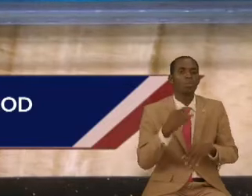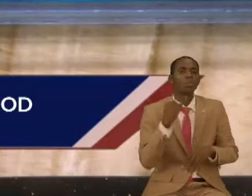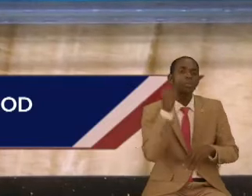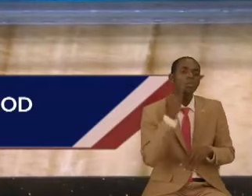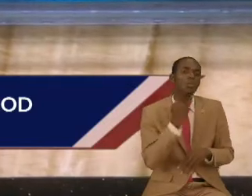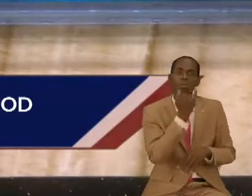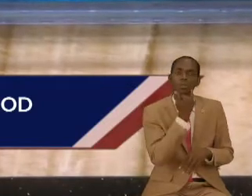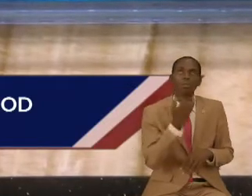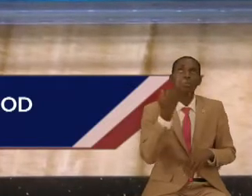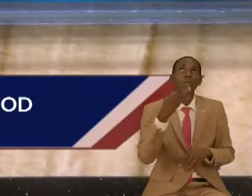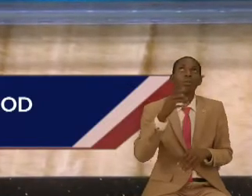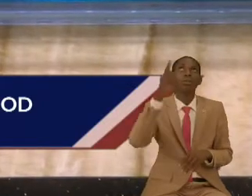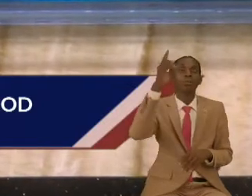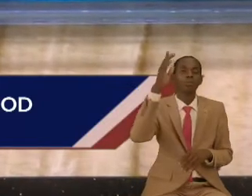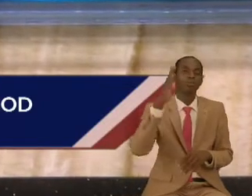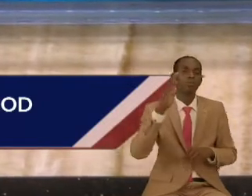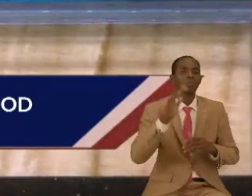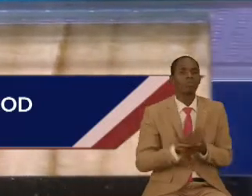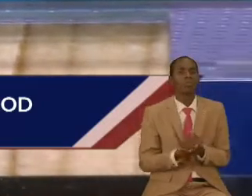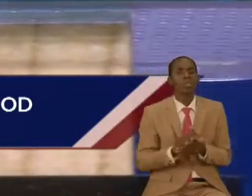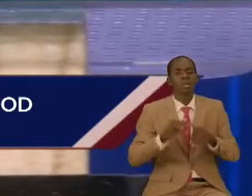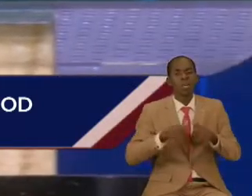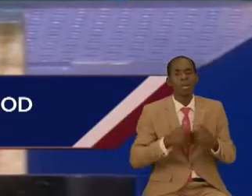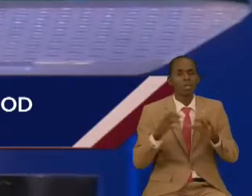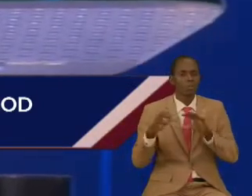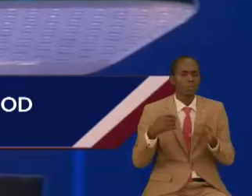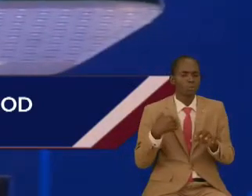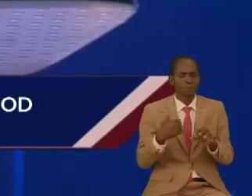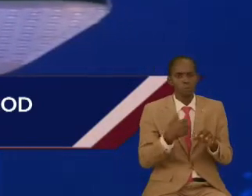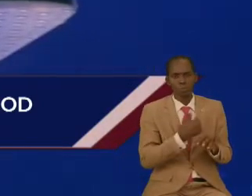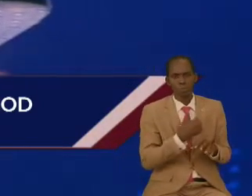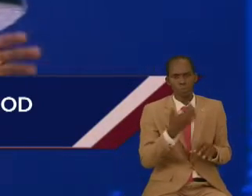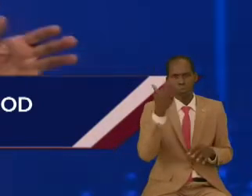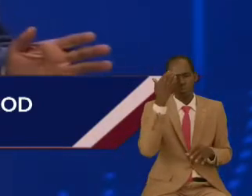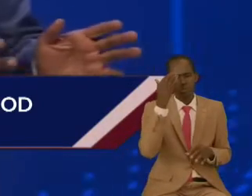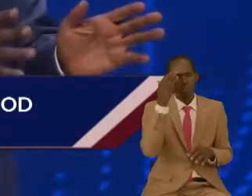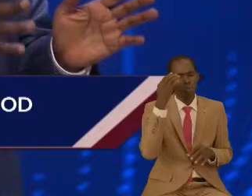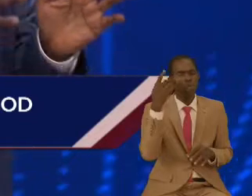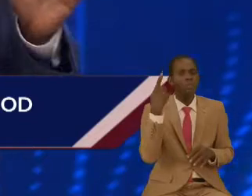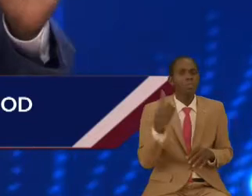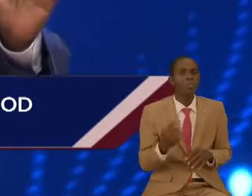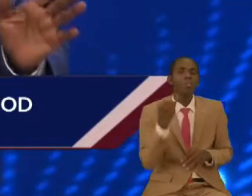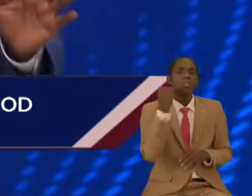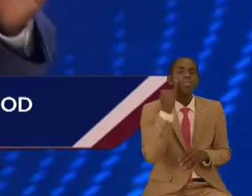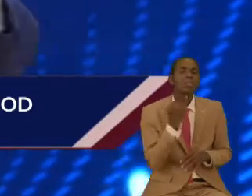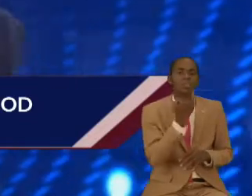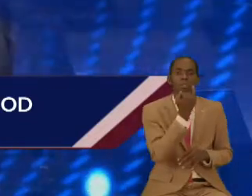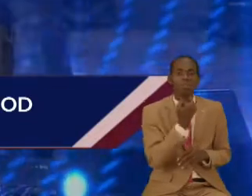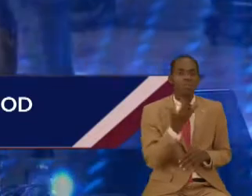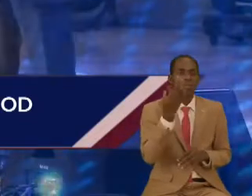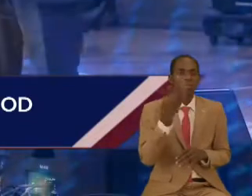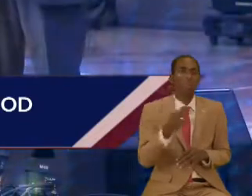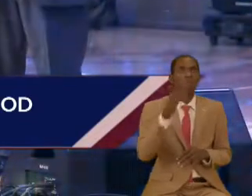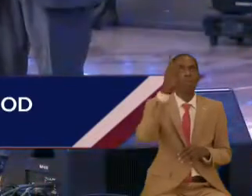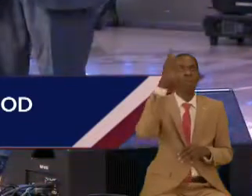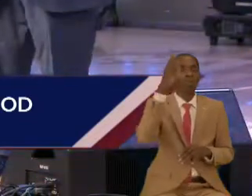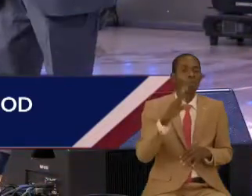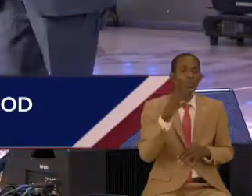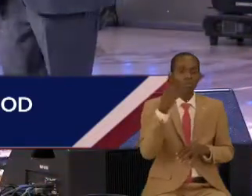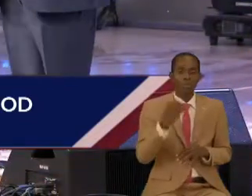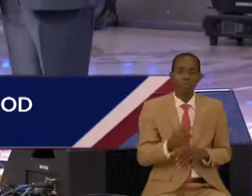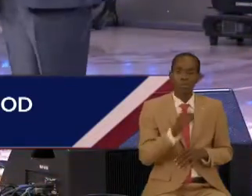Israel of God. How do we identify the Israel of God, the